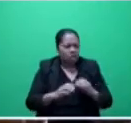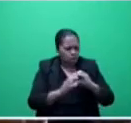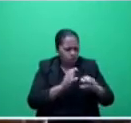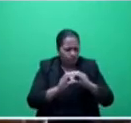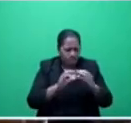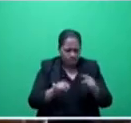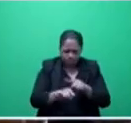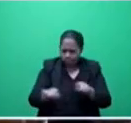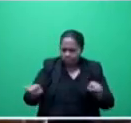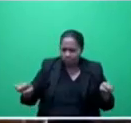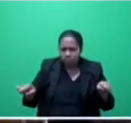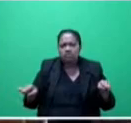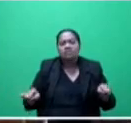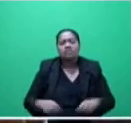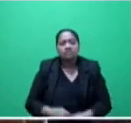to resist,